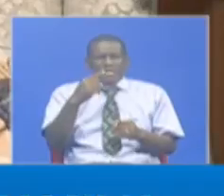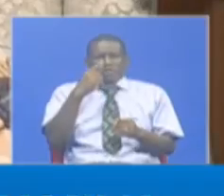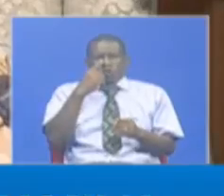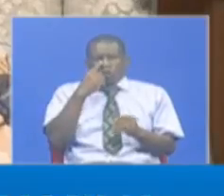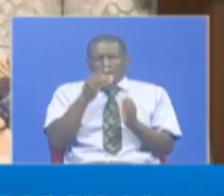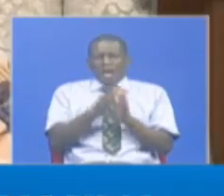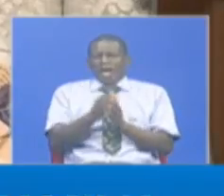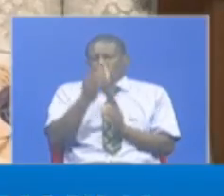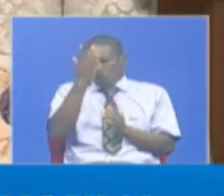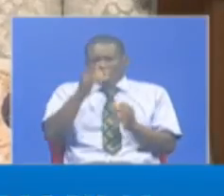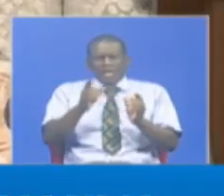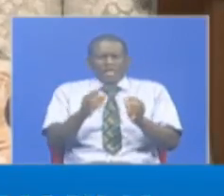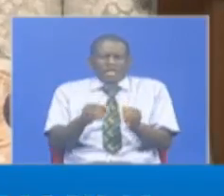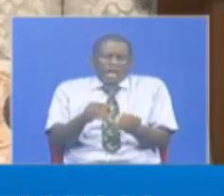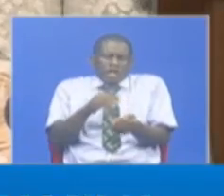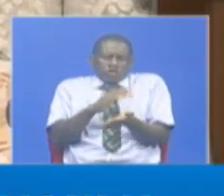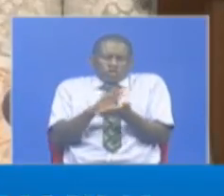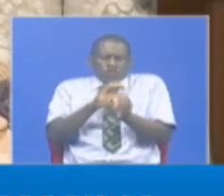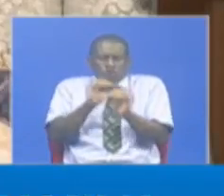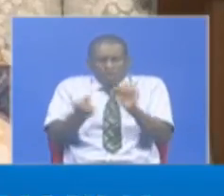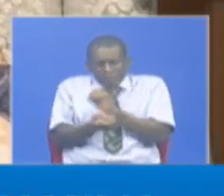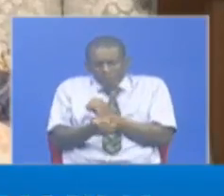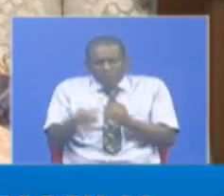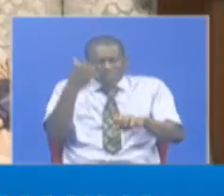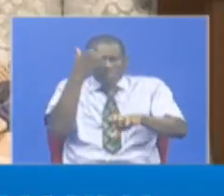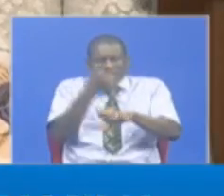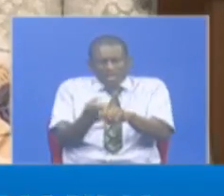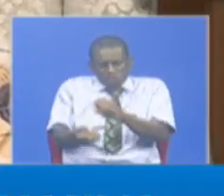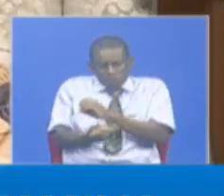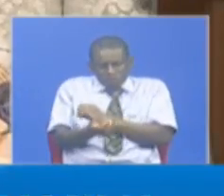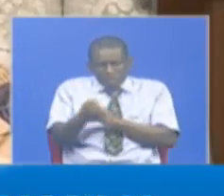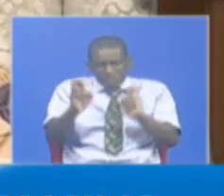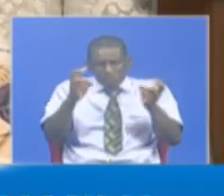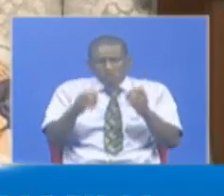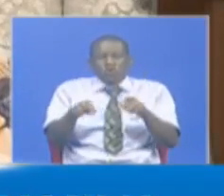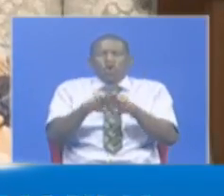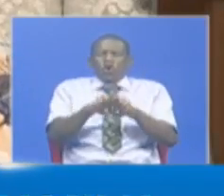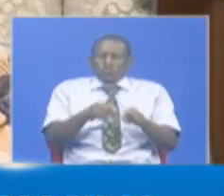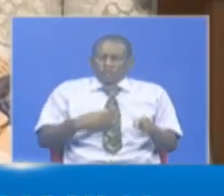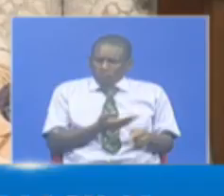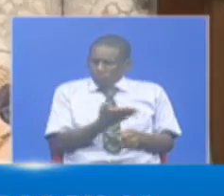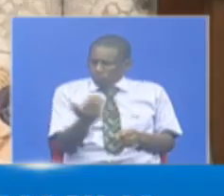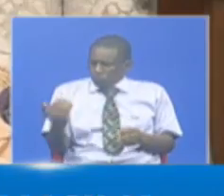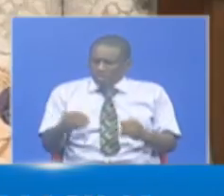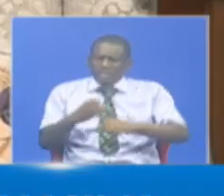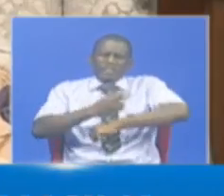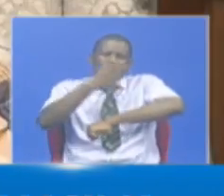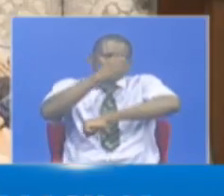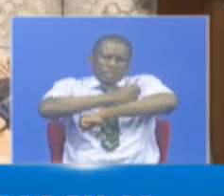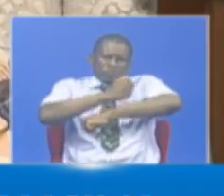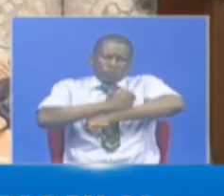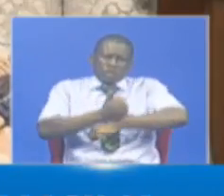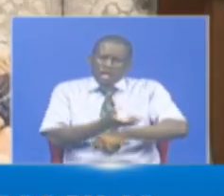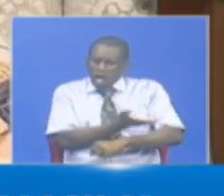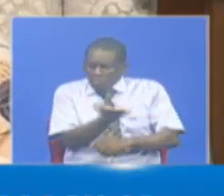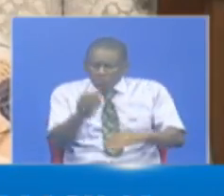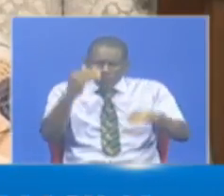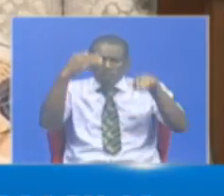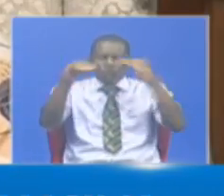have not been explained, which is difficult to explain. There are those also who are in secondary school and those who are in the